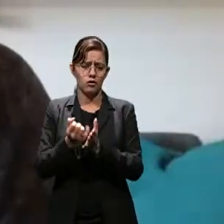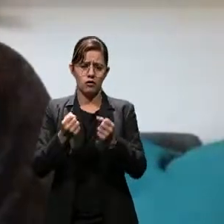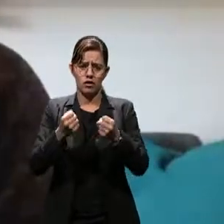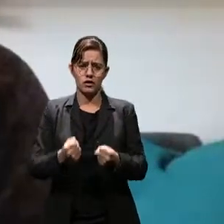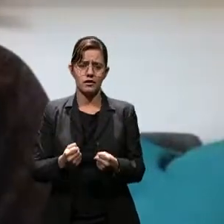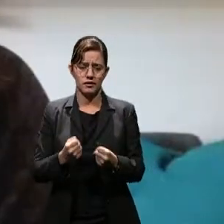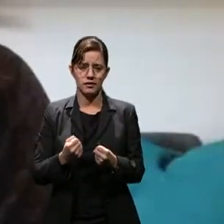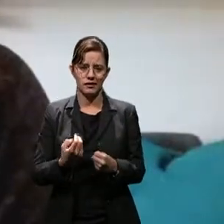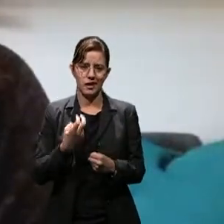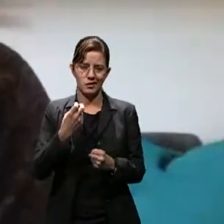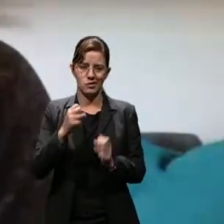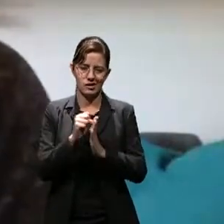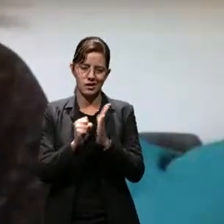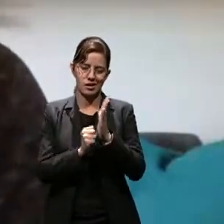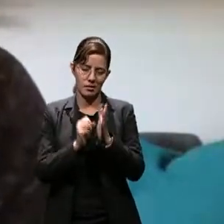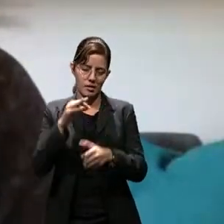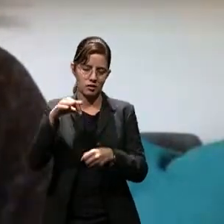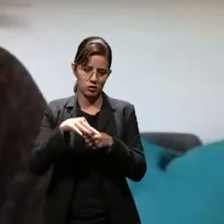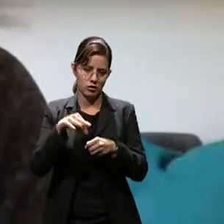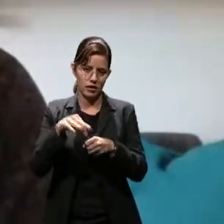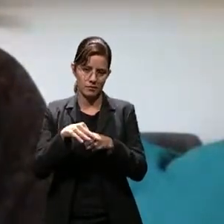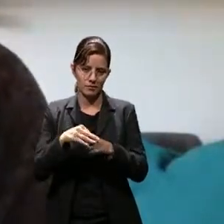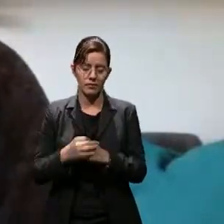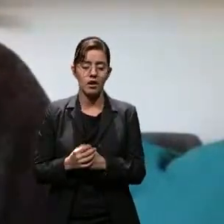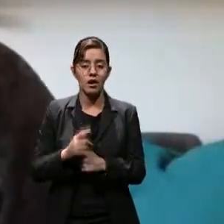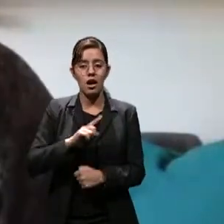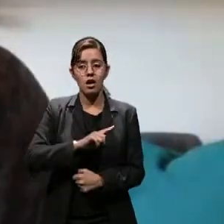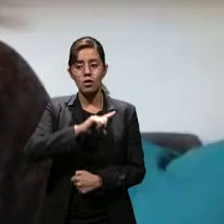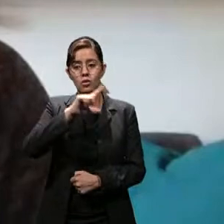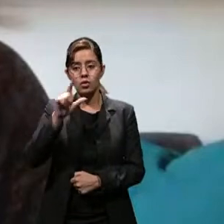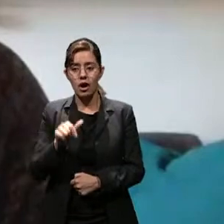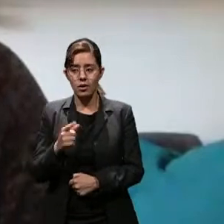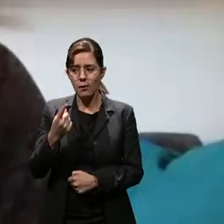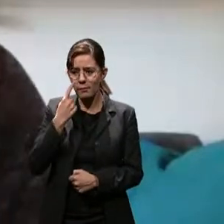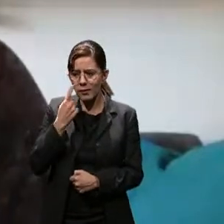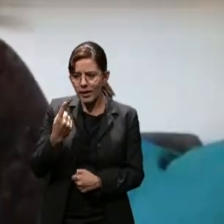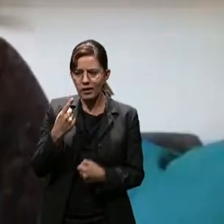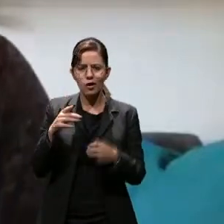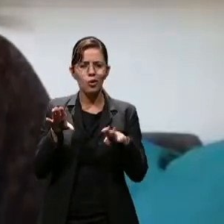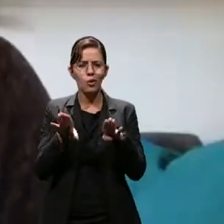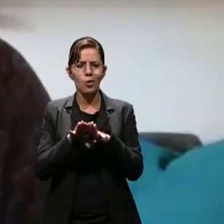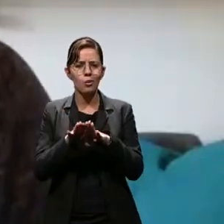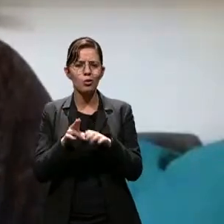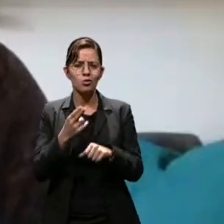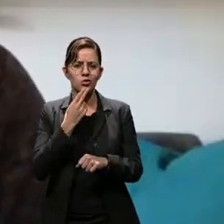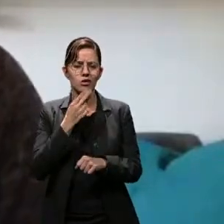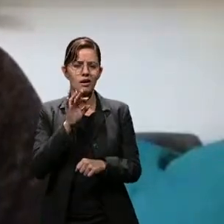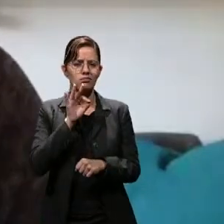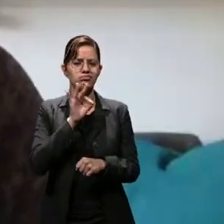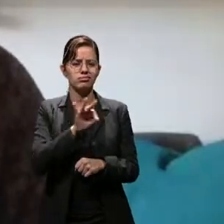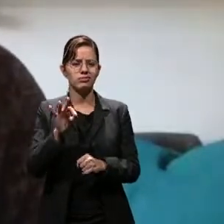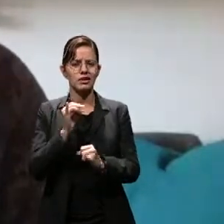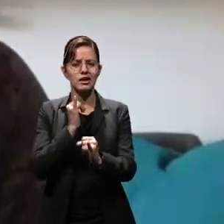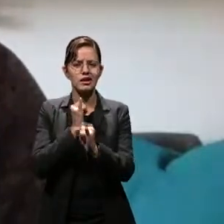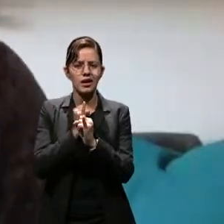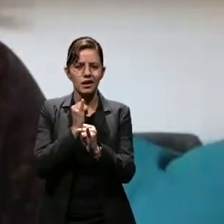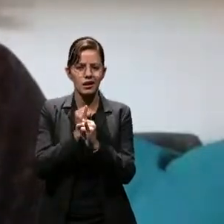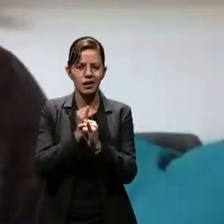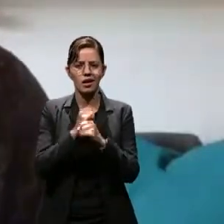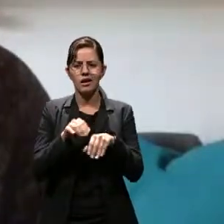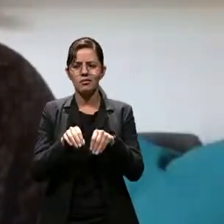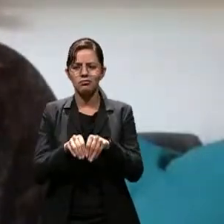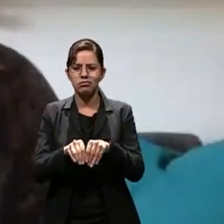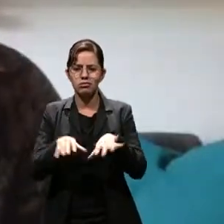very consolidated, and this mistrust that the use of social media